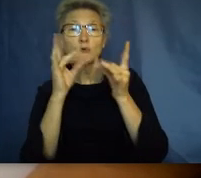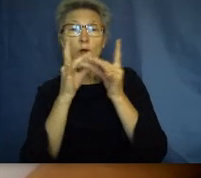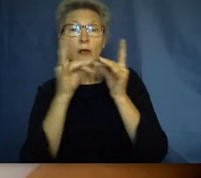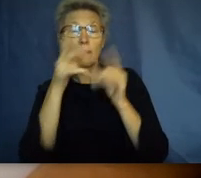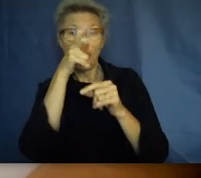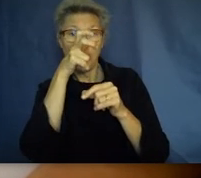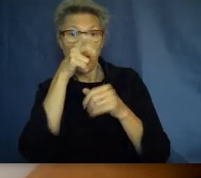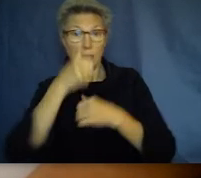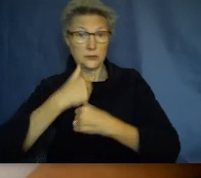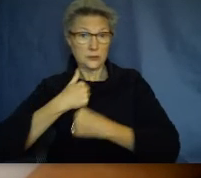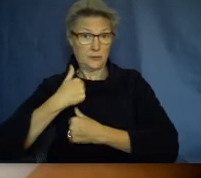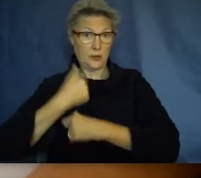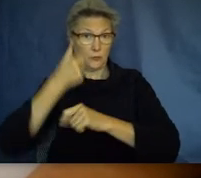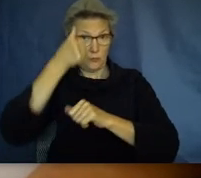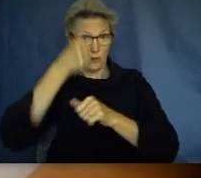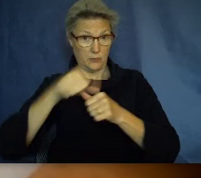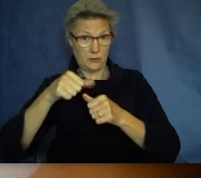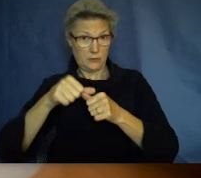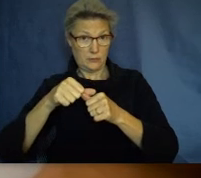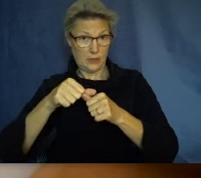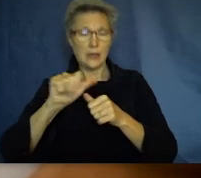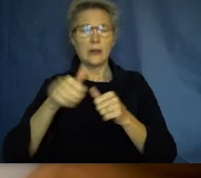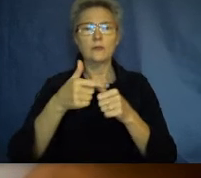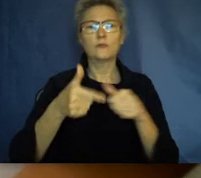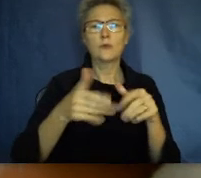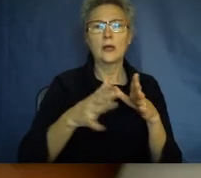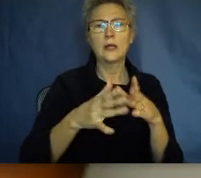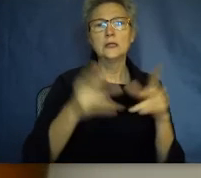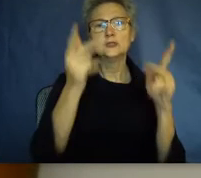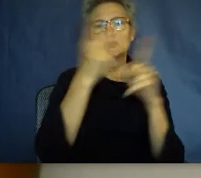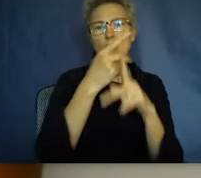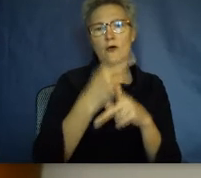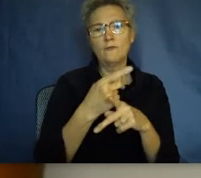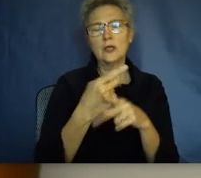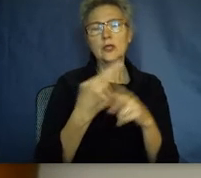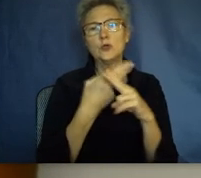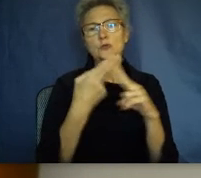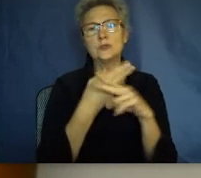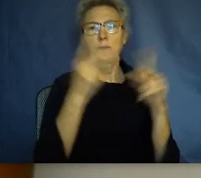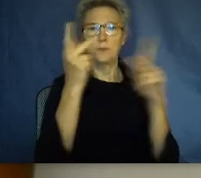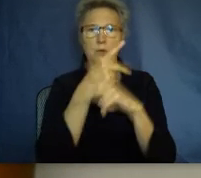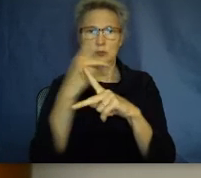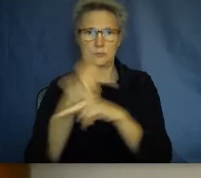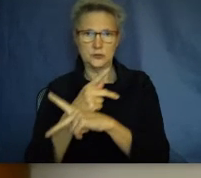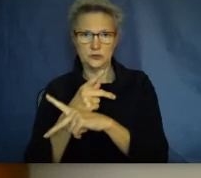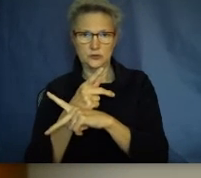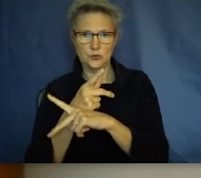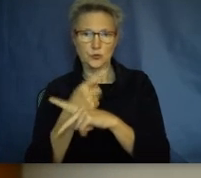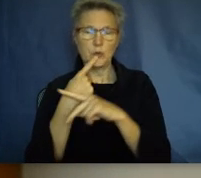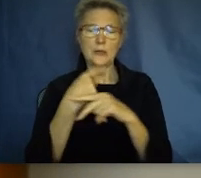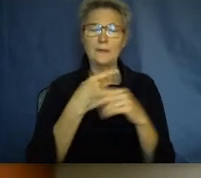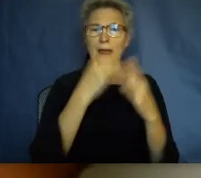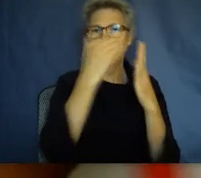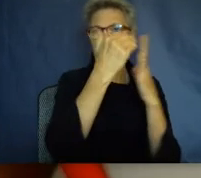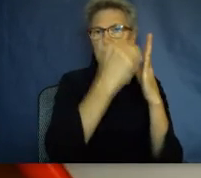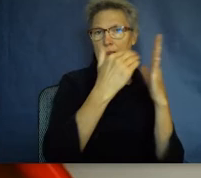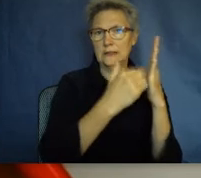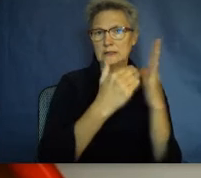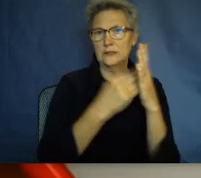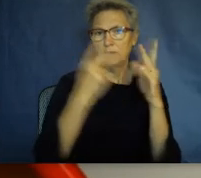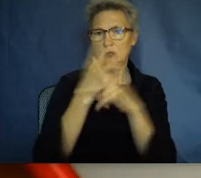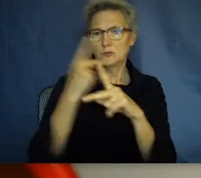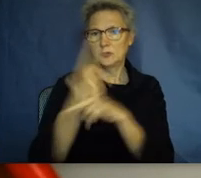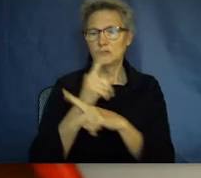multiples. We can make a list by multiplying. So let's start with 1 times 3. We know that's